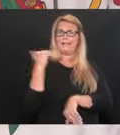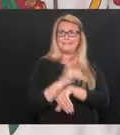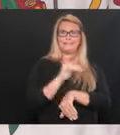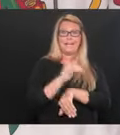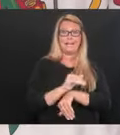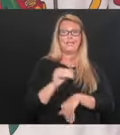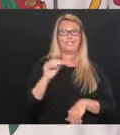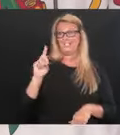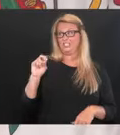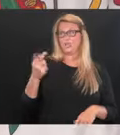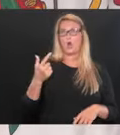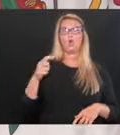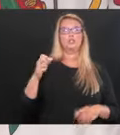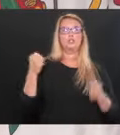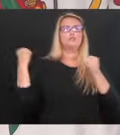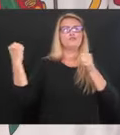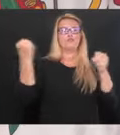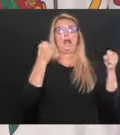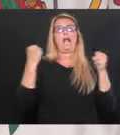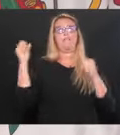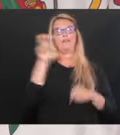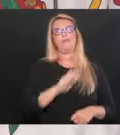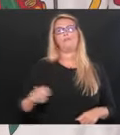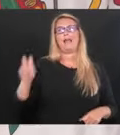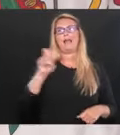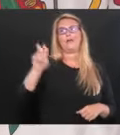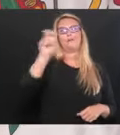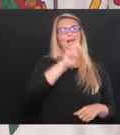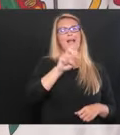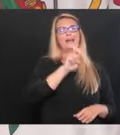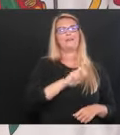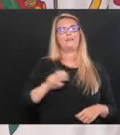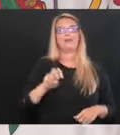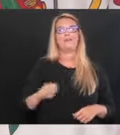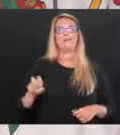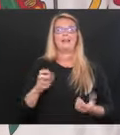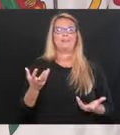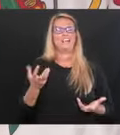she's out there driving, is hard on her, because she's a